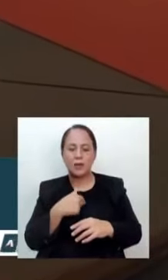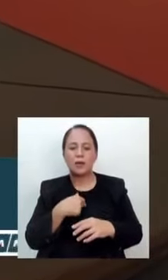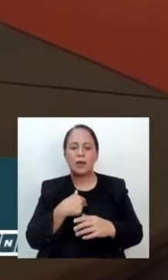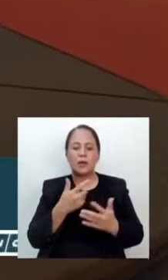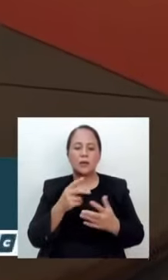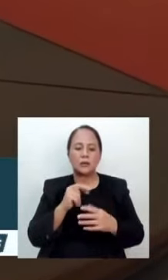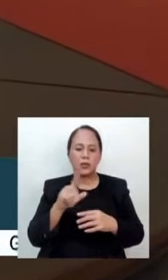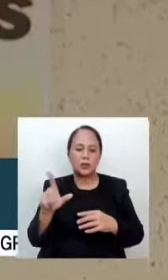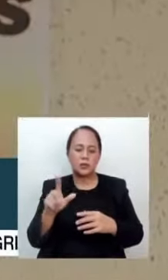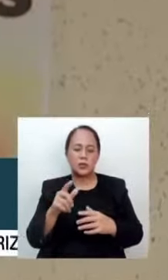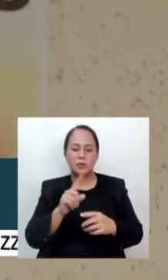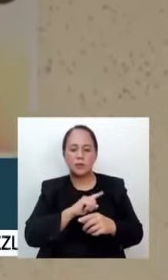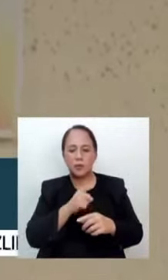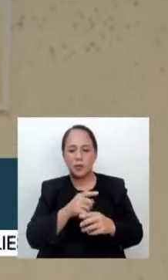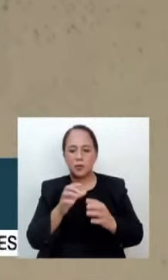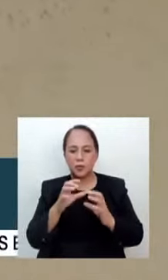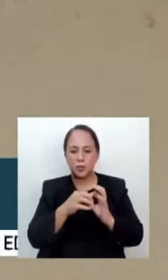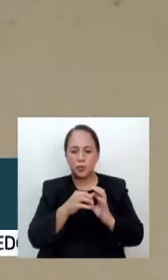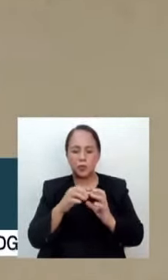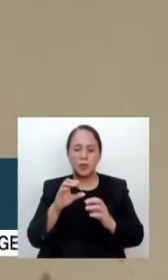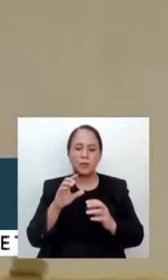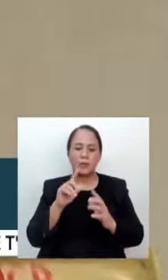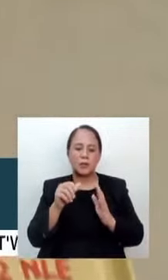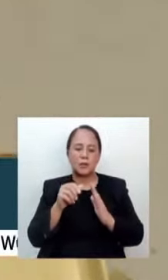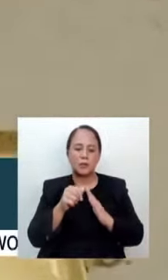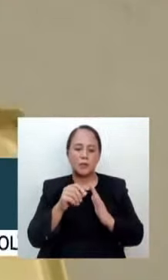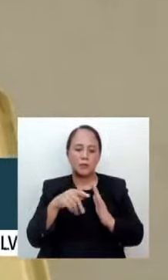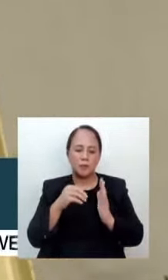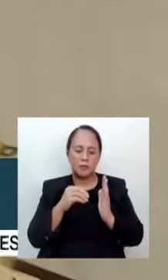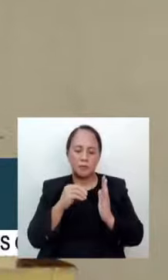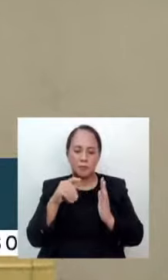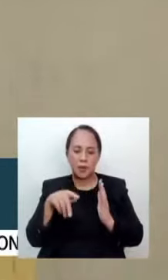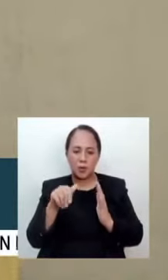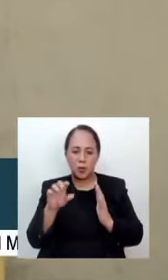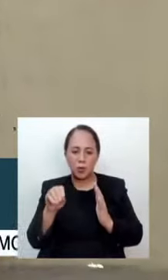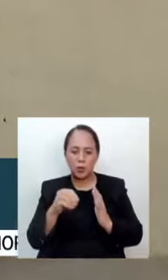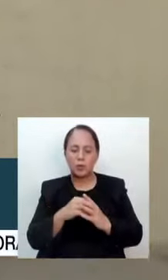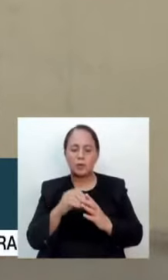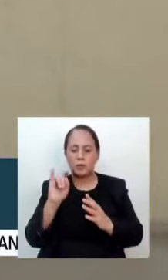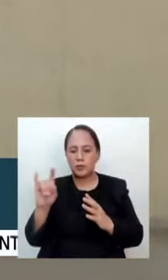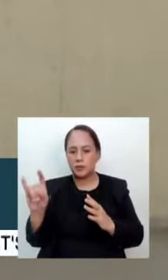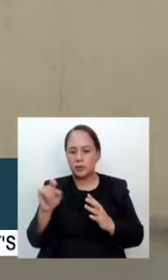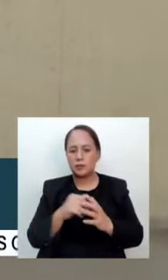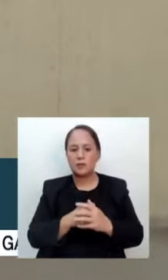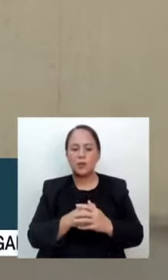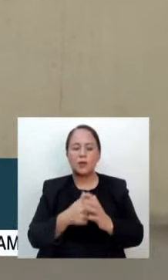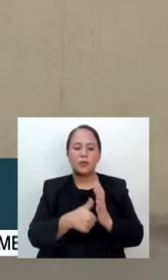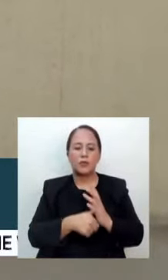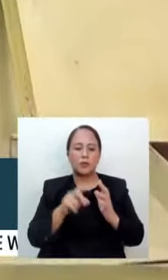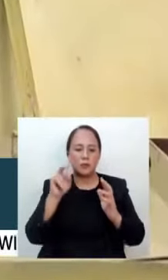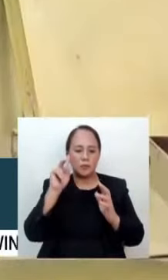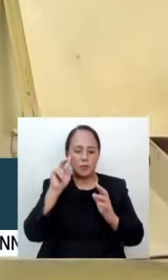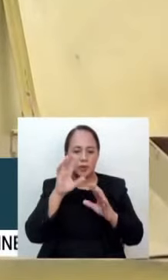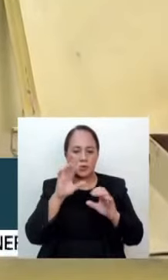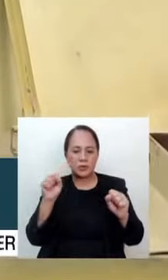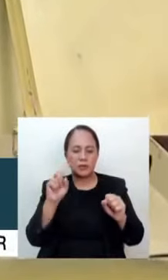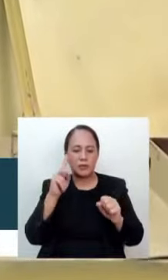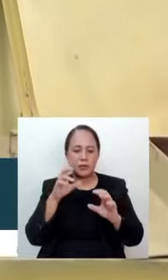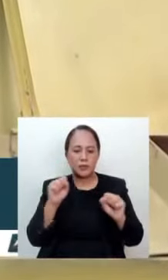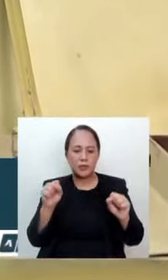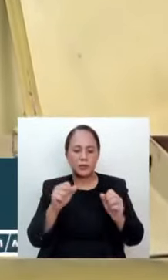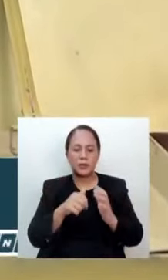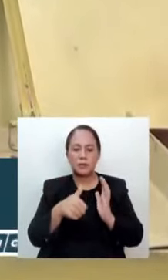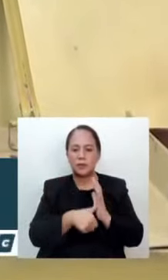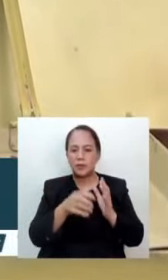National Power Corporation, the Public Attorney's Office, and the media. Local absentee voters only vote for President, Vice President, Senators, and party list